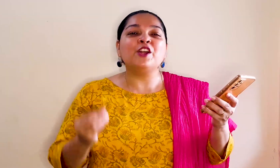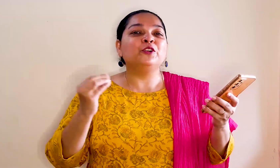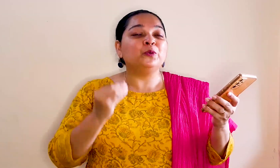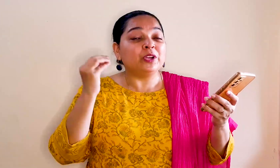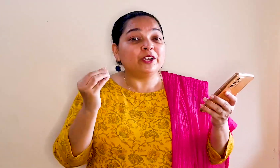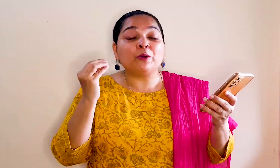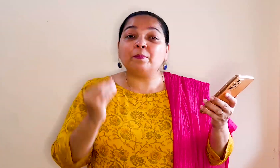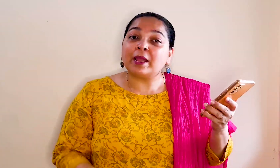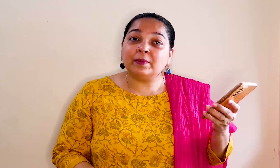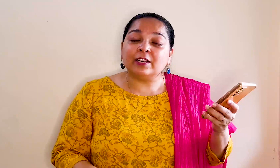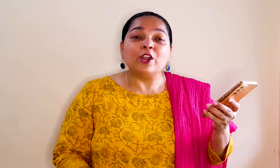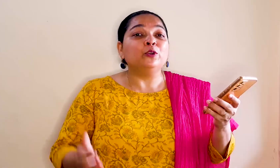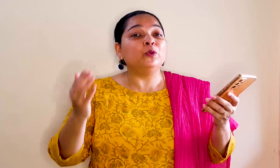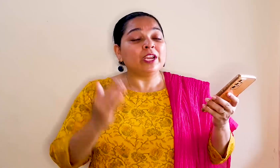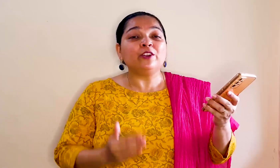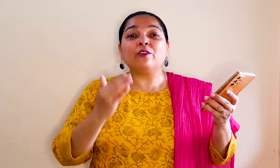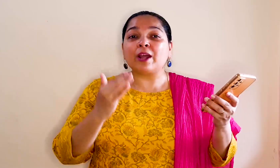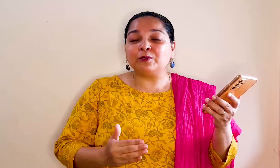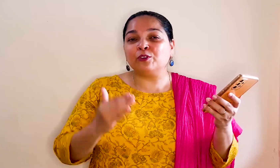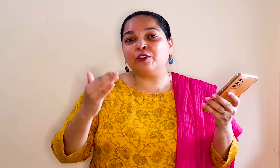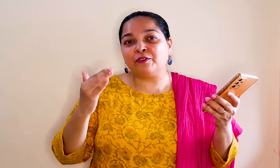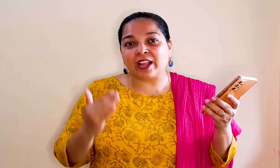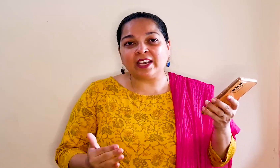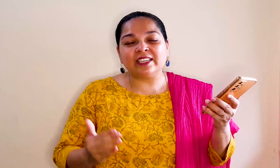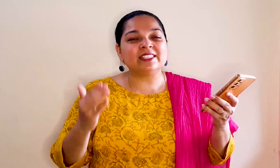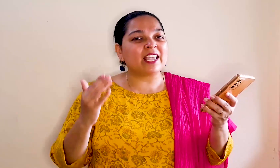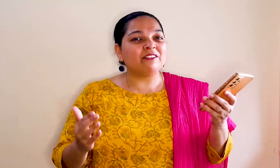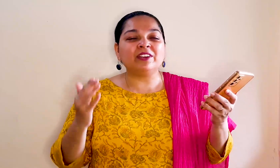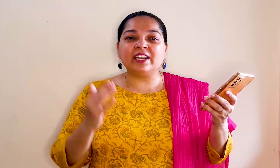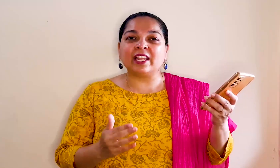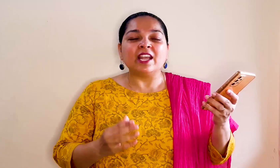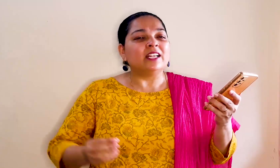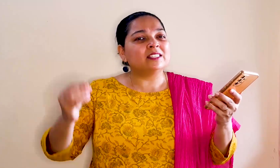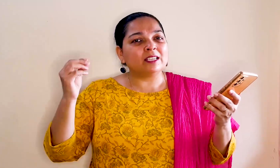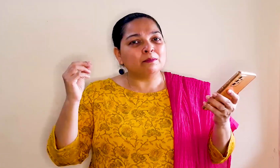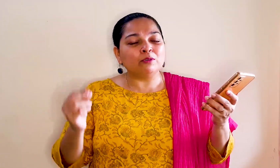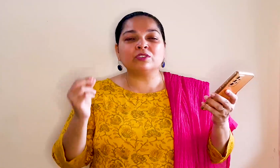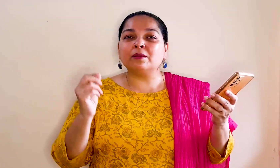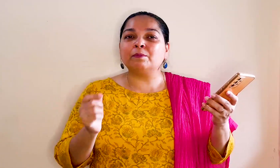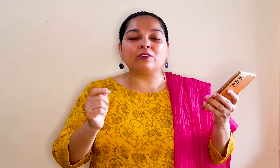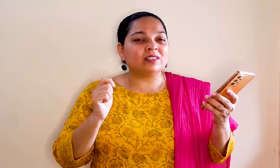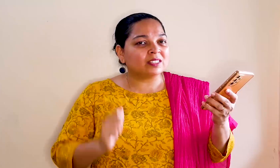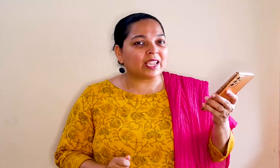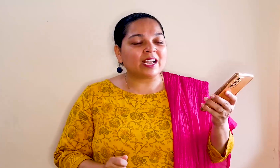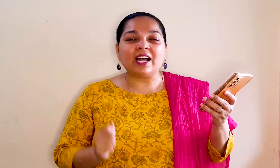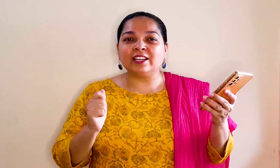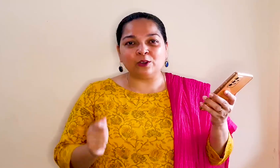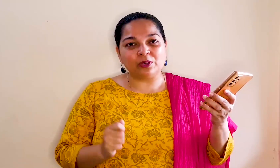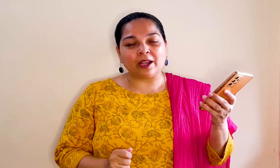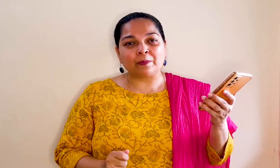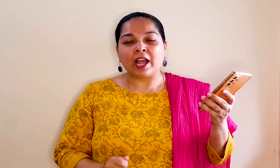day to read your Bible, to read your Rhapsody of Realities every day is the most important